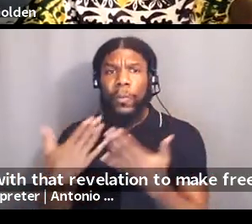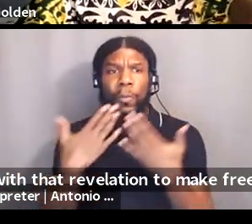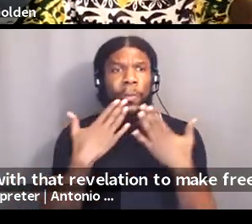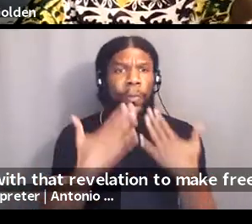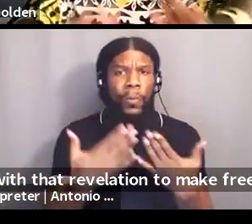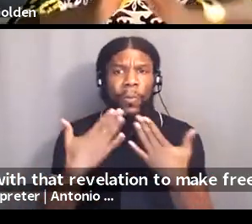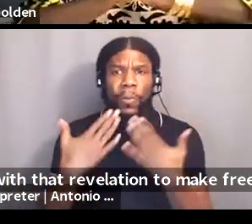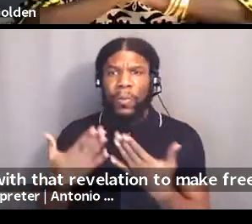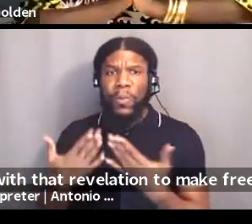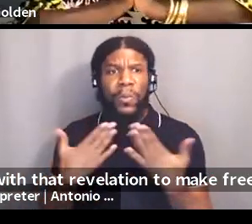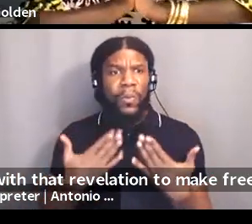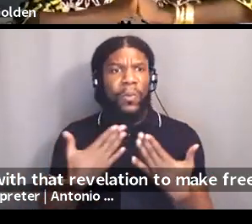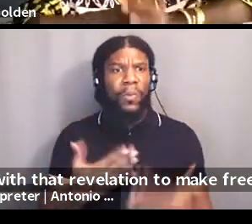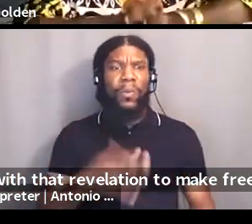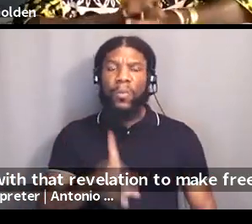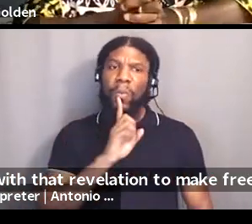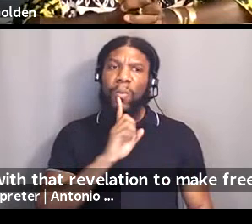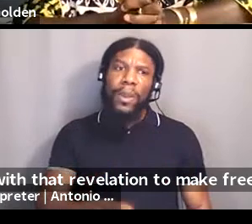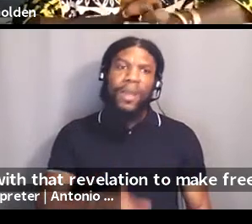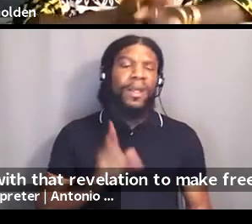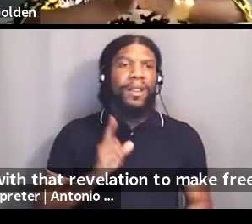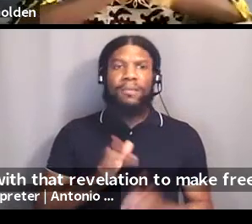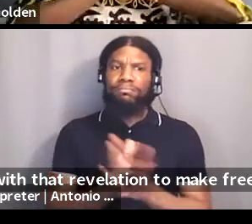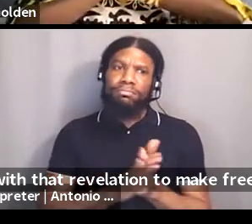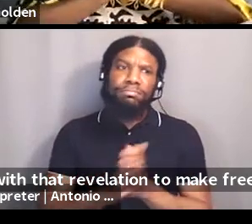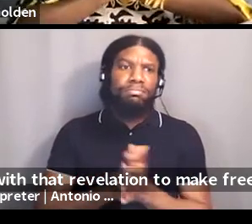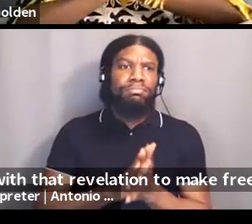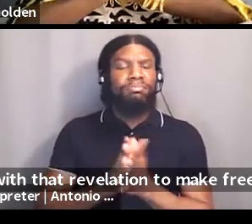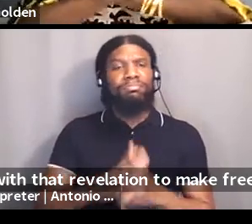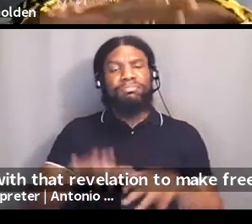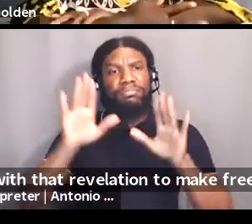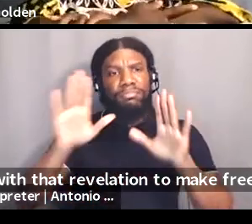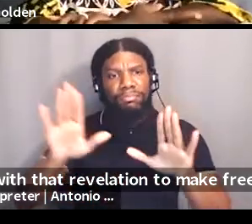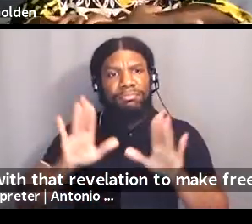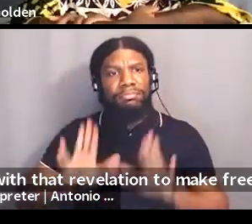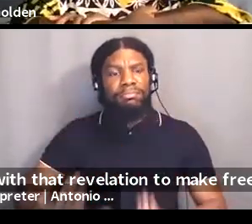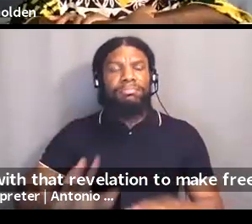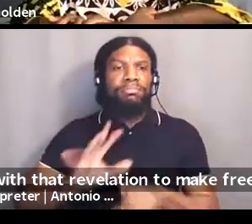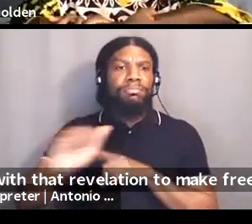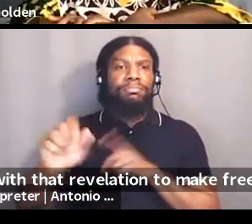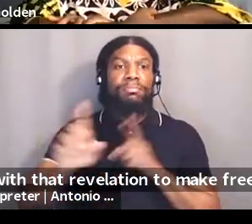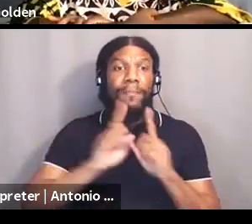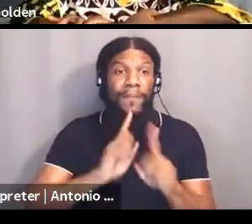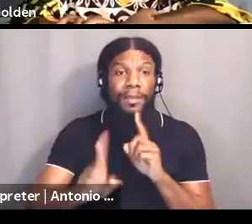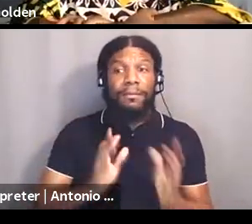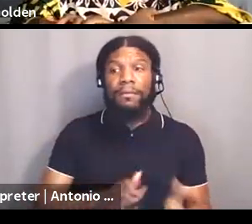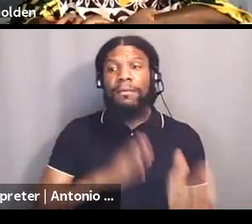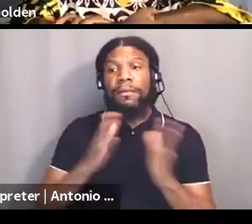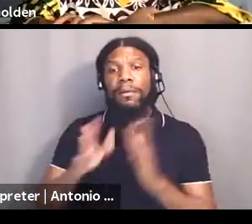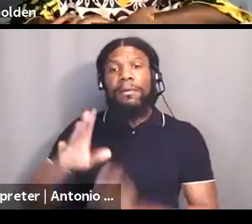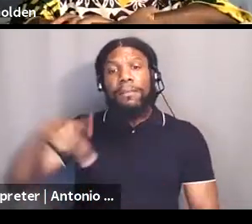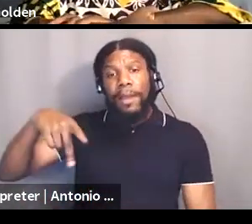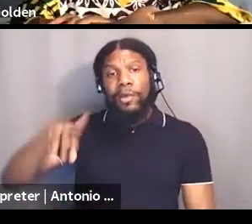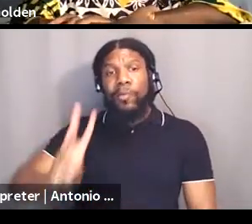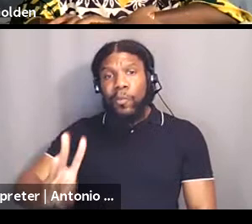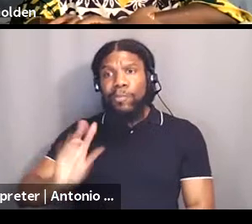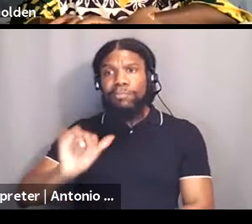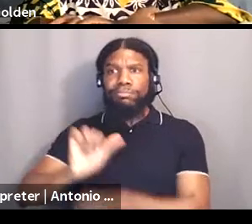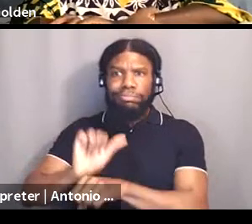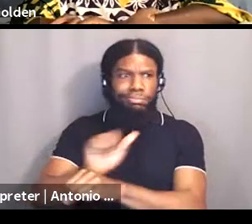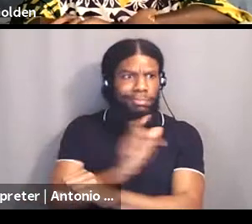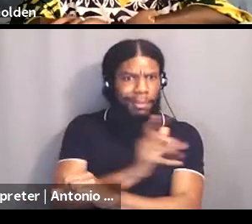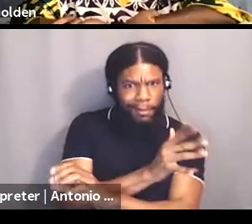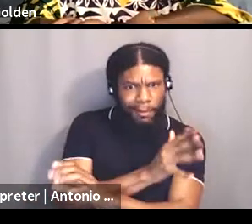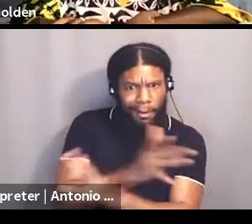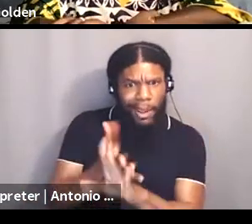for this generous and generative conversation. Additional thanks to the Pioneer Works staff on Bakken who made this program possible, Vivian Chu,